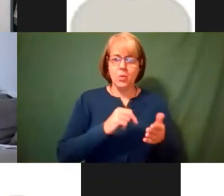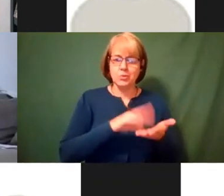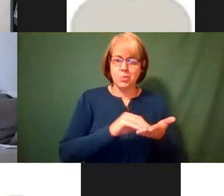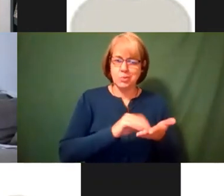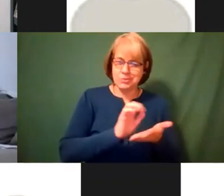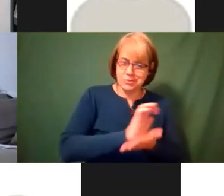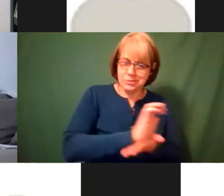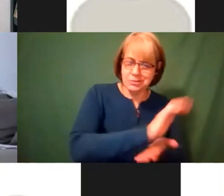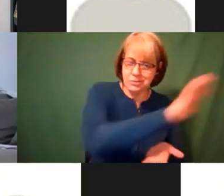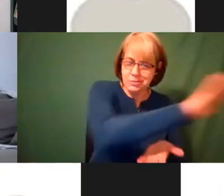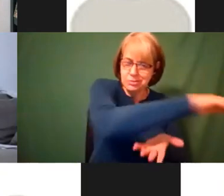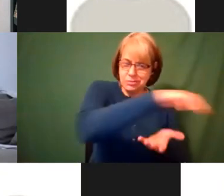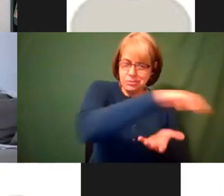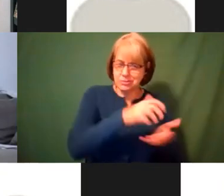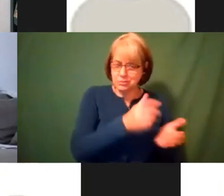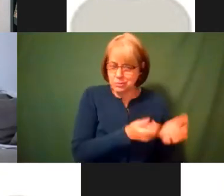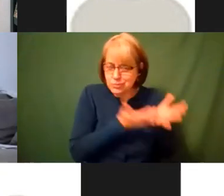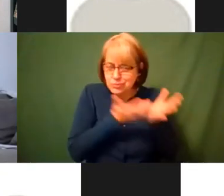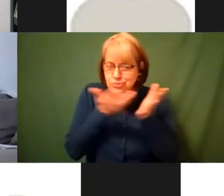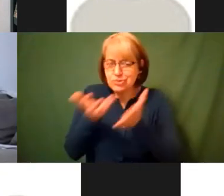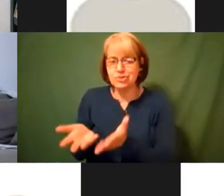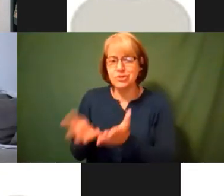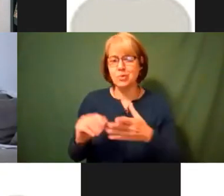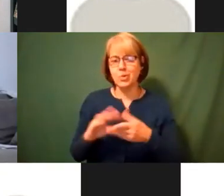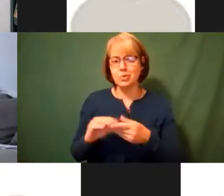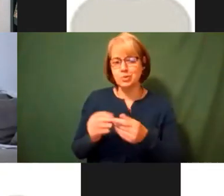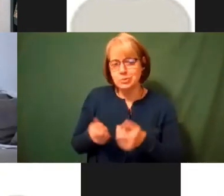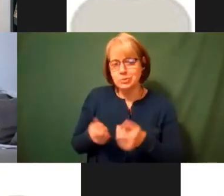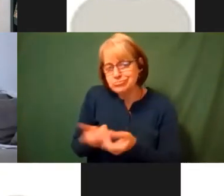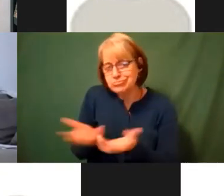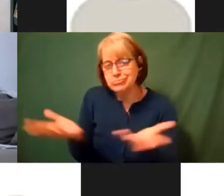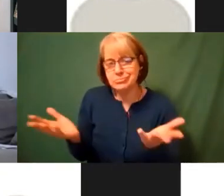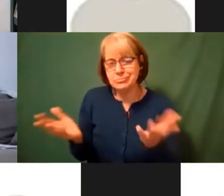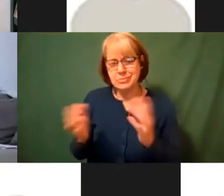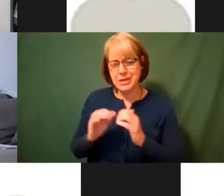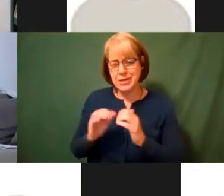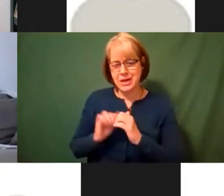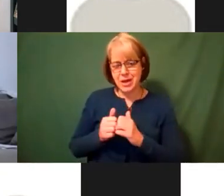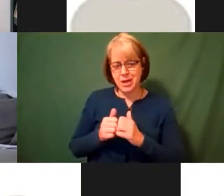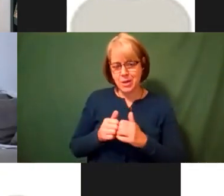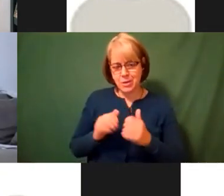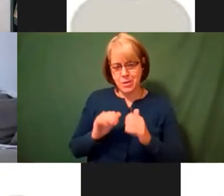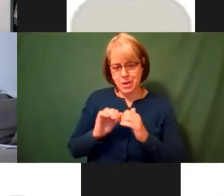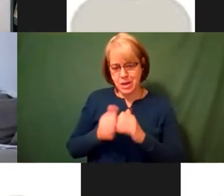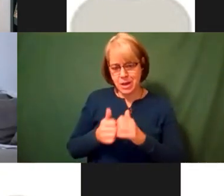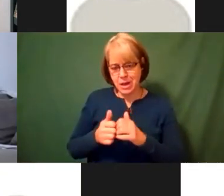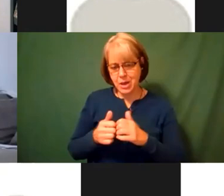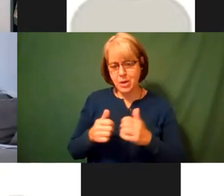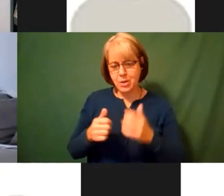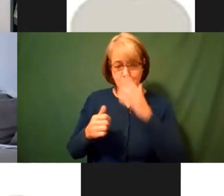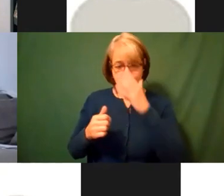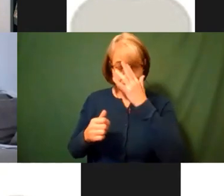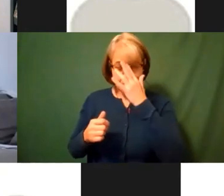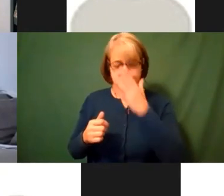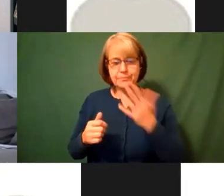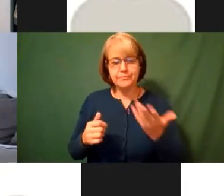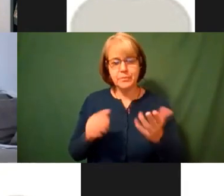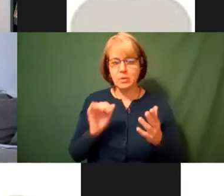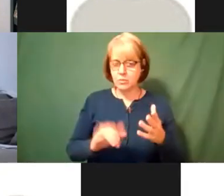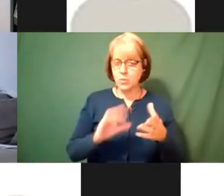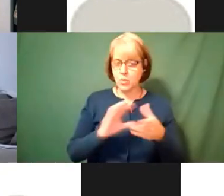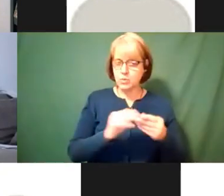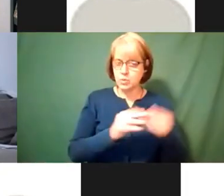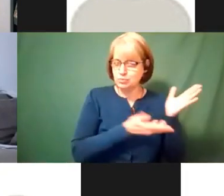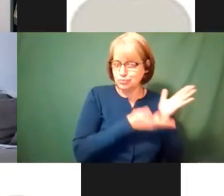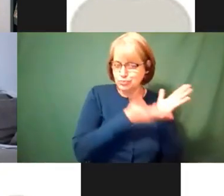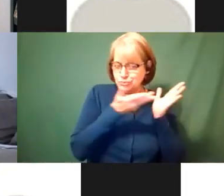we integrate those all? Well, what do we do with that? Exactly. And then how do we then say those stories, now we're